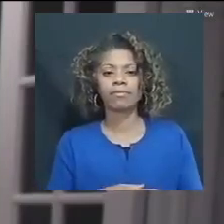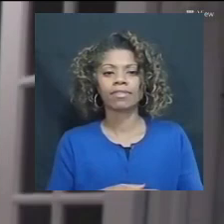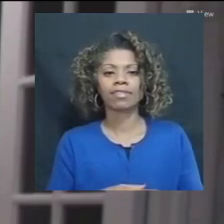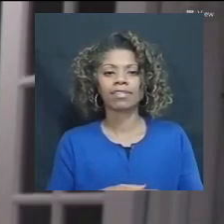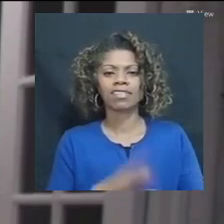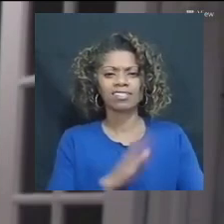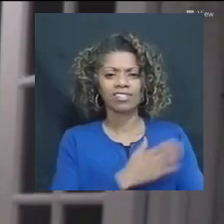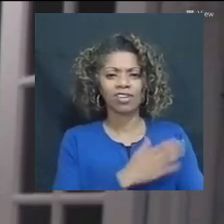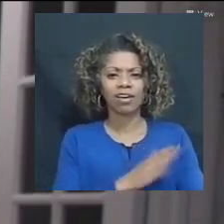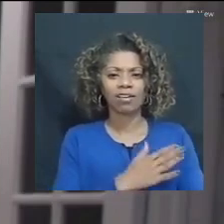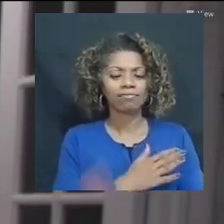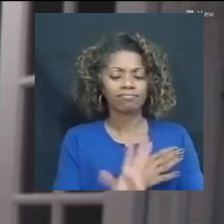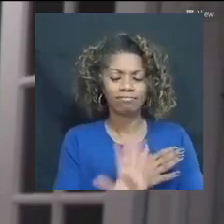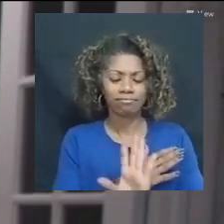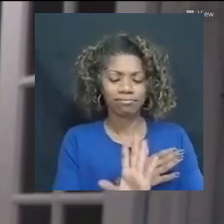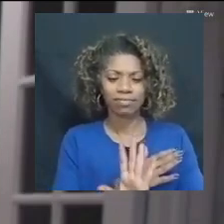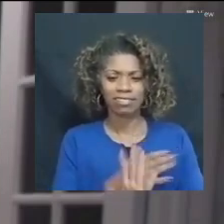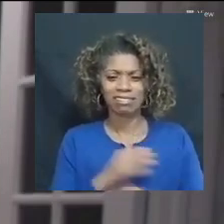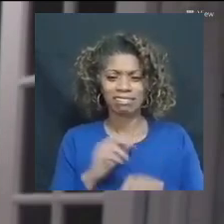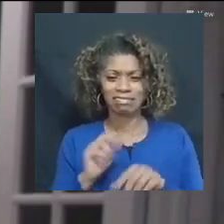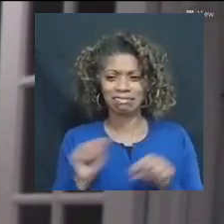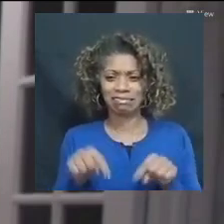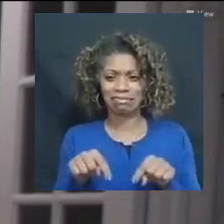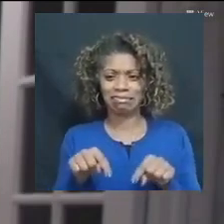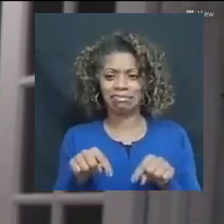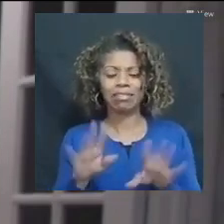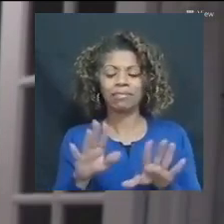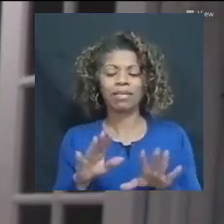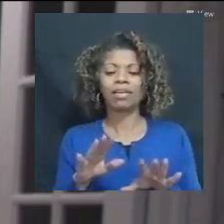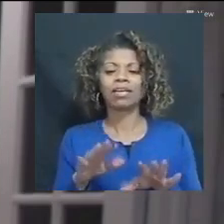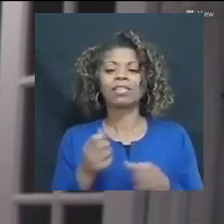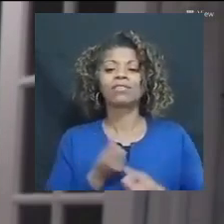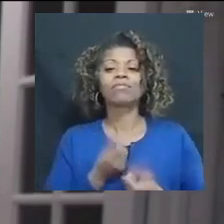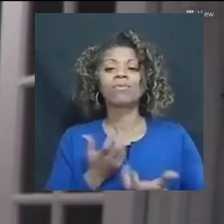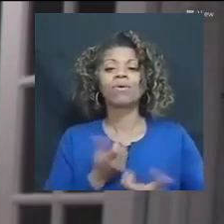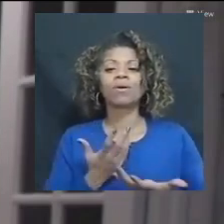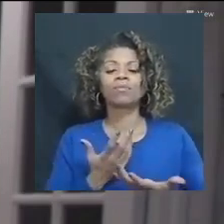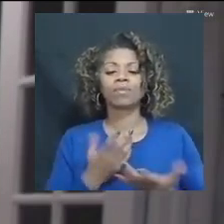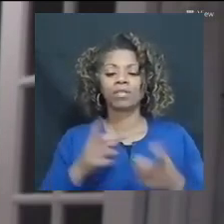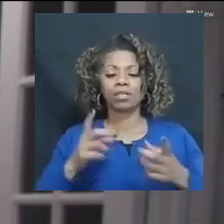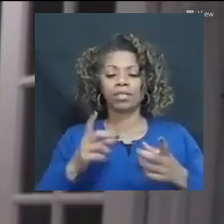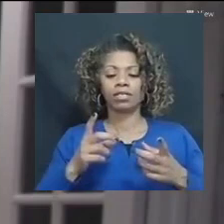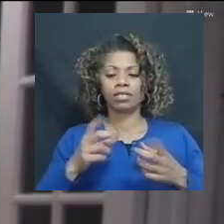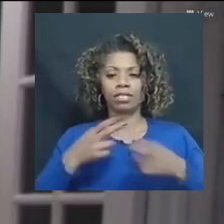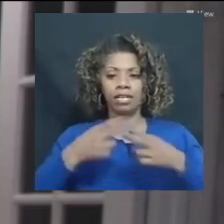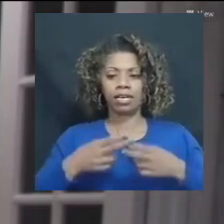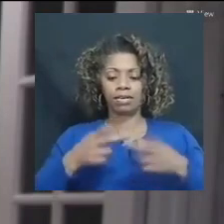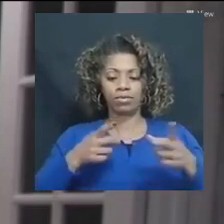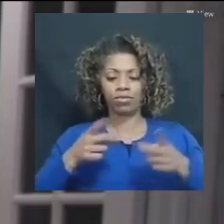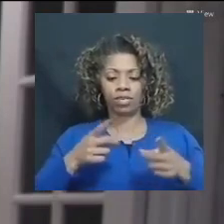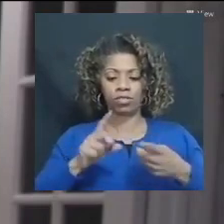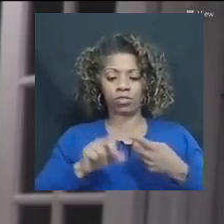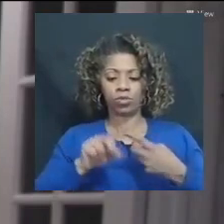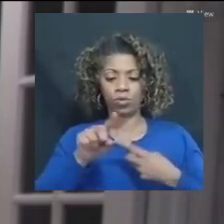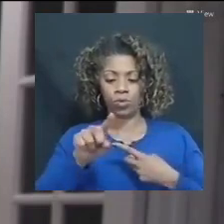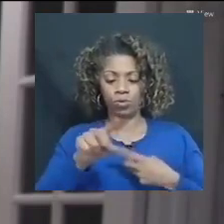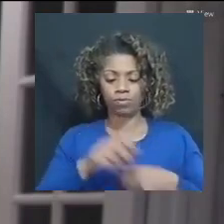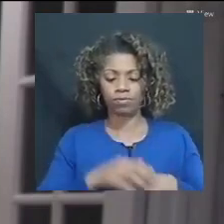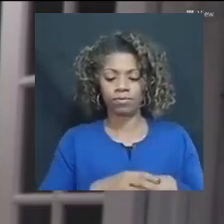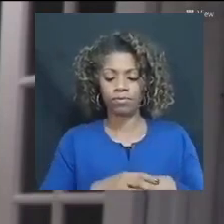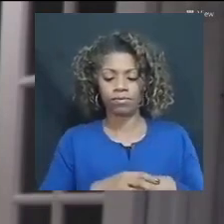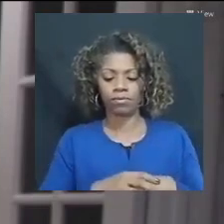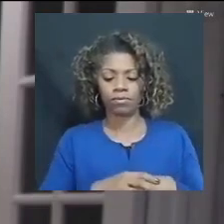This poem, I'm a little nervous, gang. Directions to you. Follow them. Stop. Turn